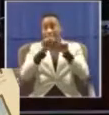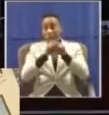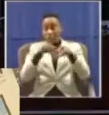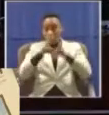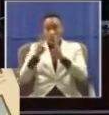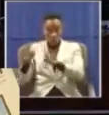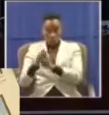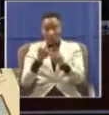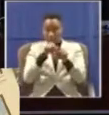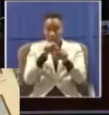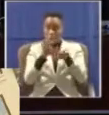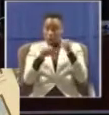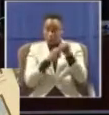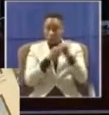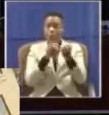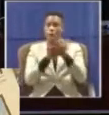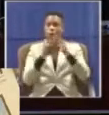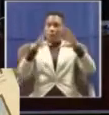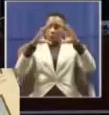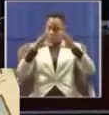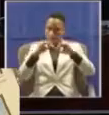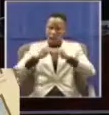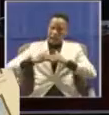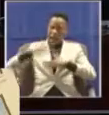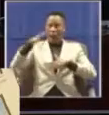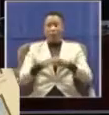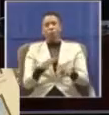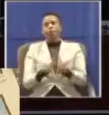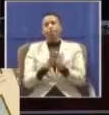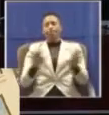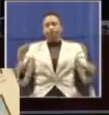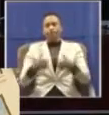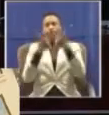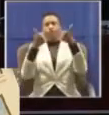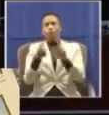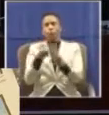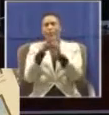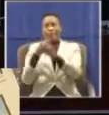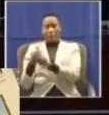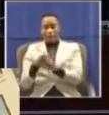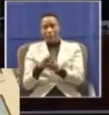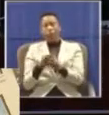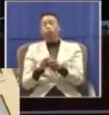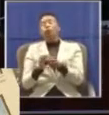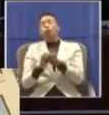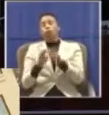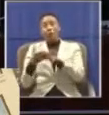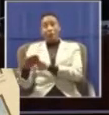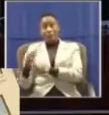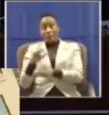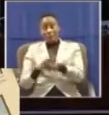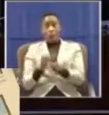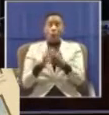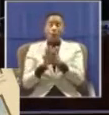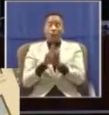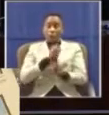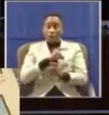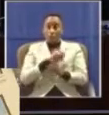go a long way to reduce this high accident rate in South Africa. One of the contentious issues related to the proposal of a zero